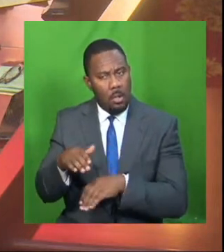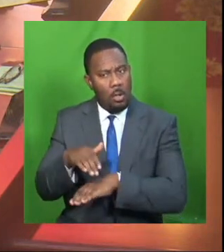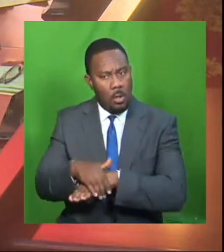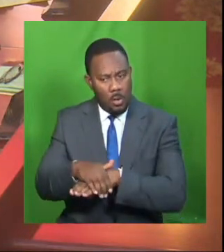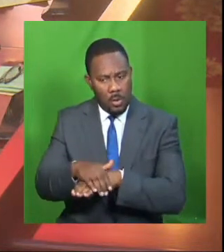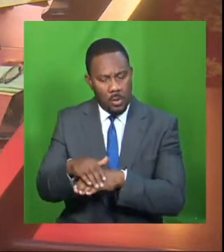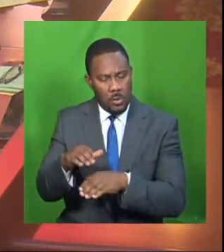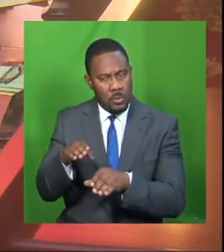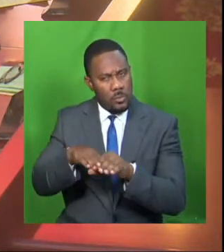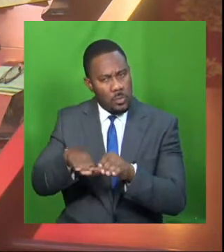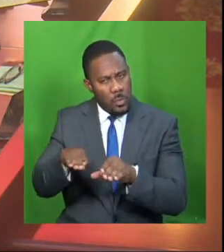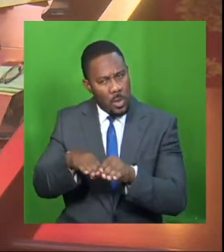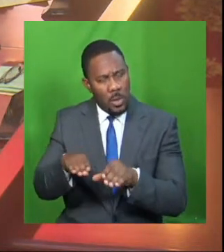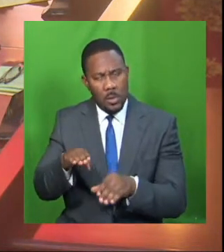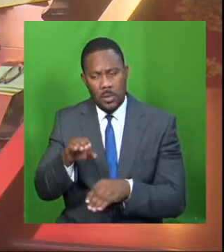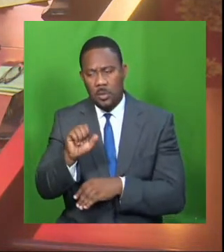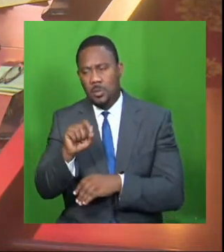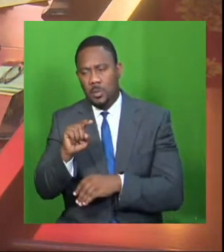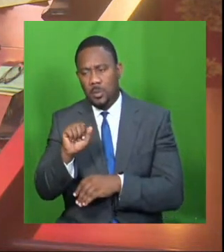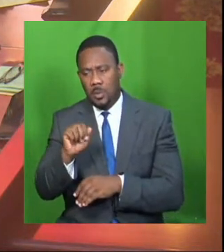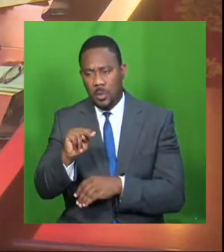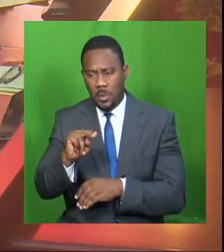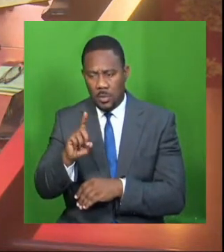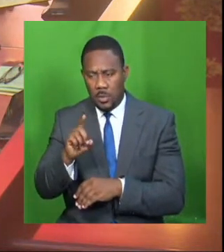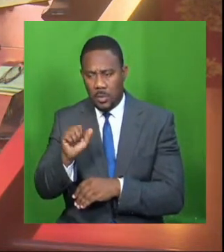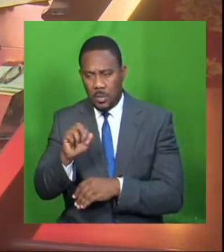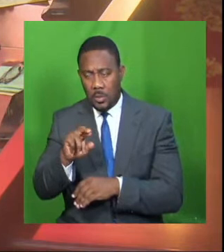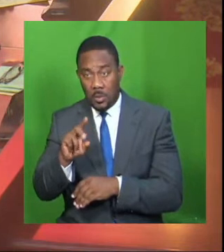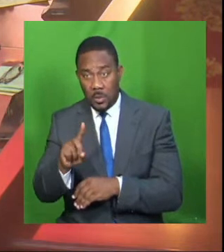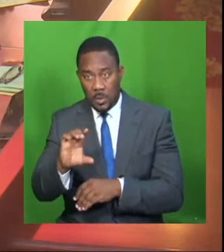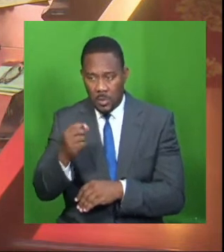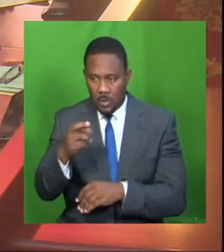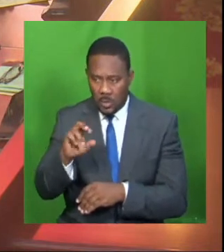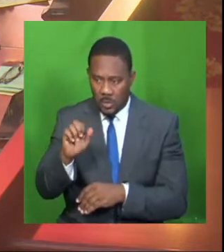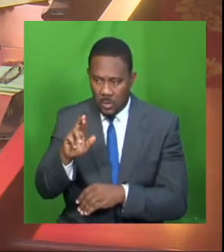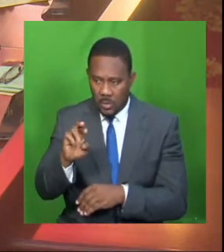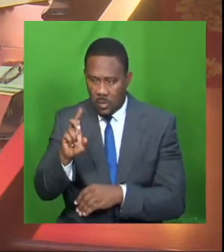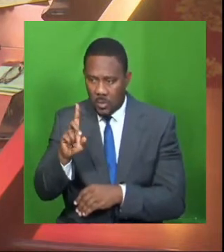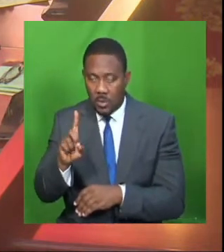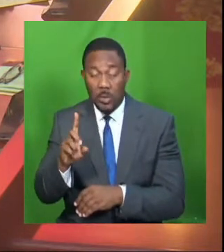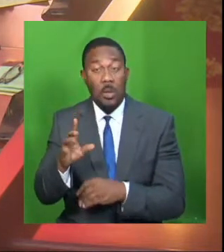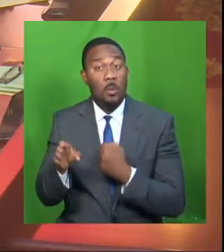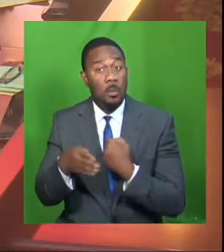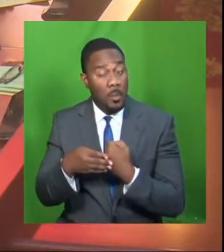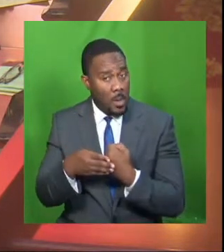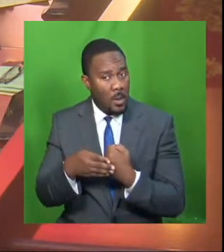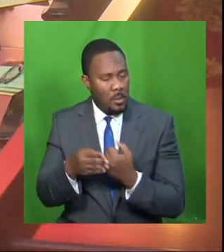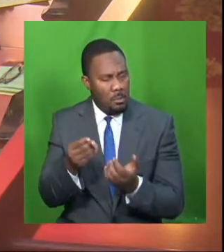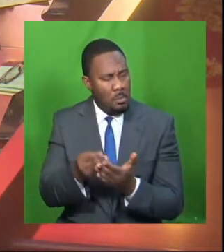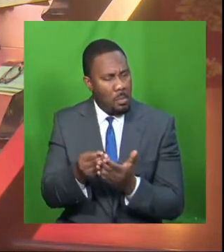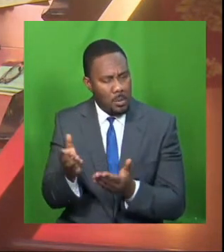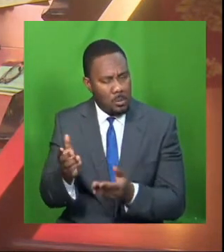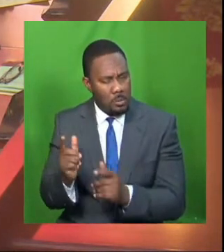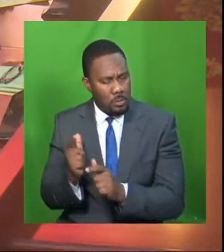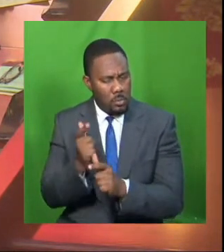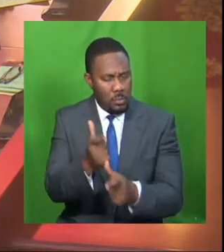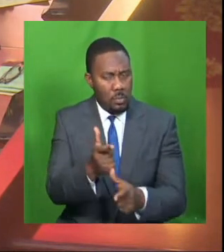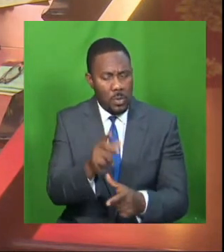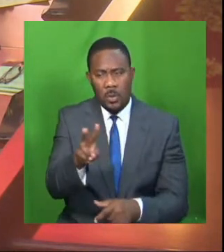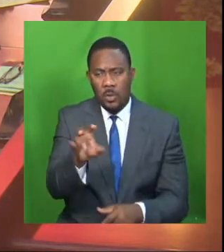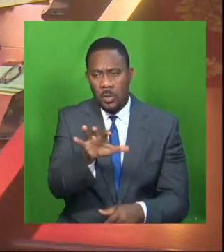Honourable members, the statement has been duly presented. It will refer to the Roads and Transport Committee for